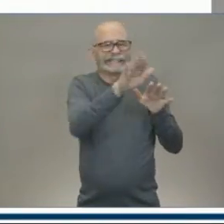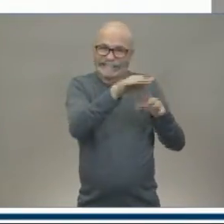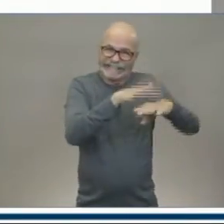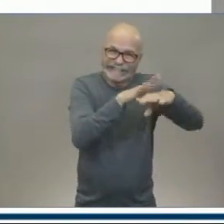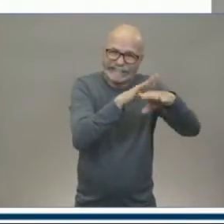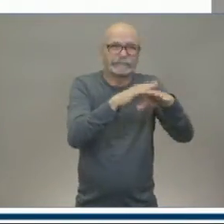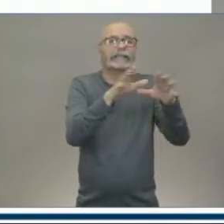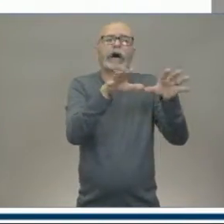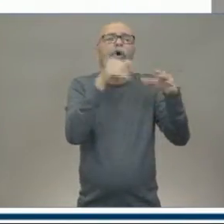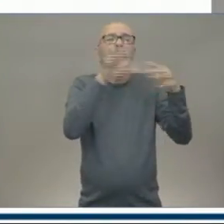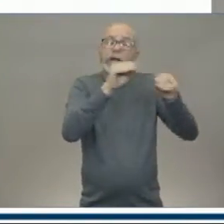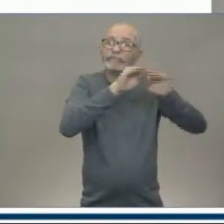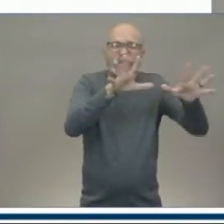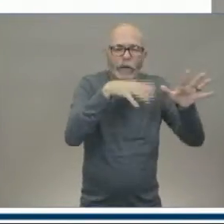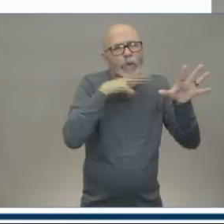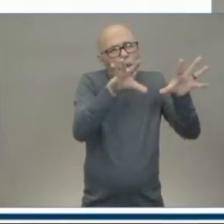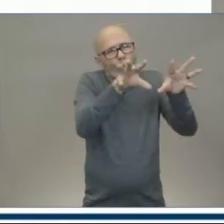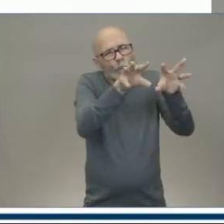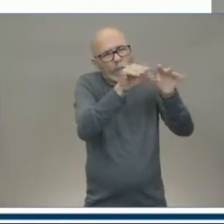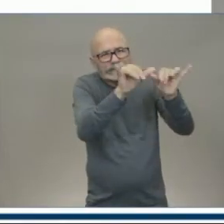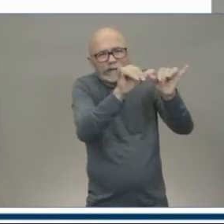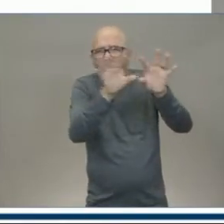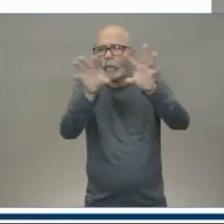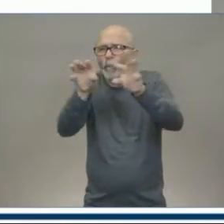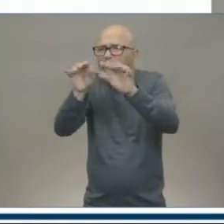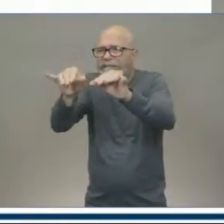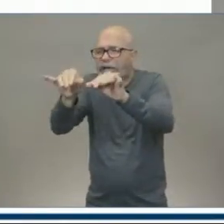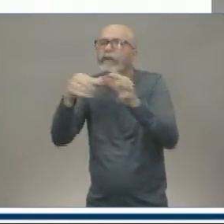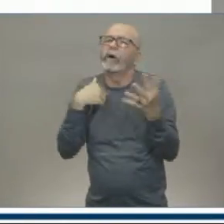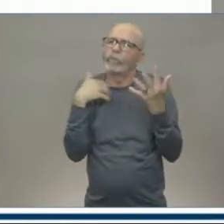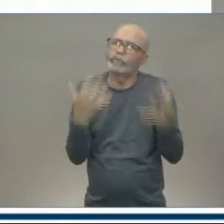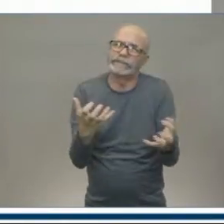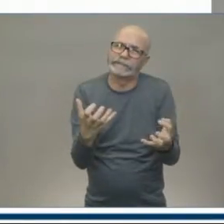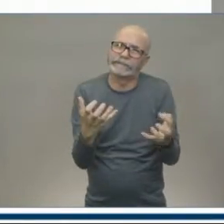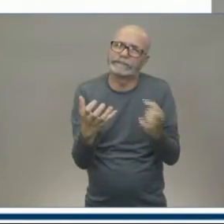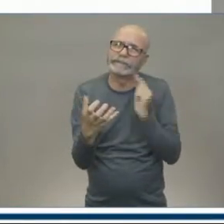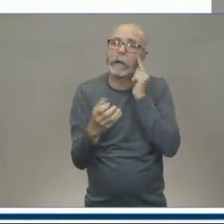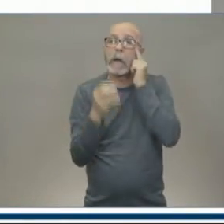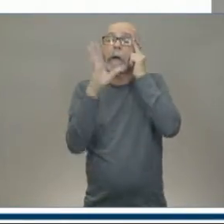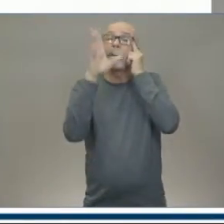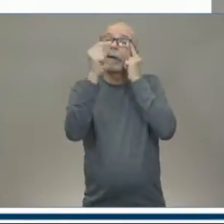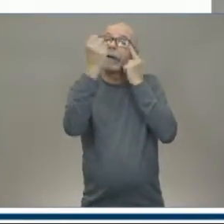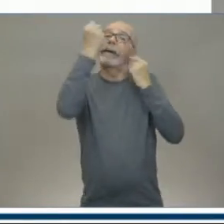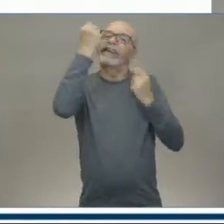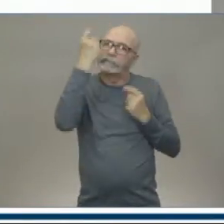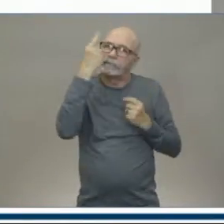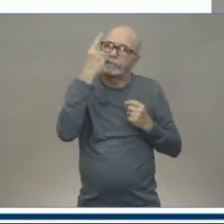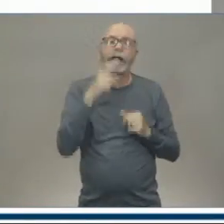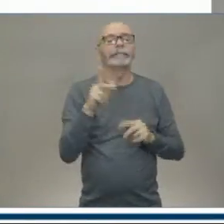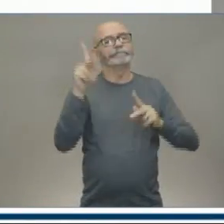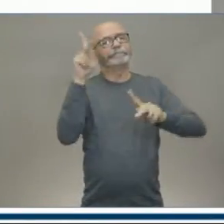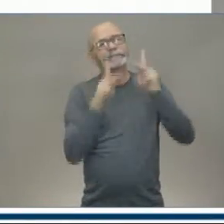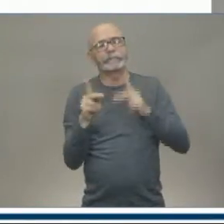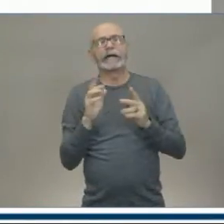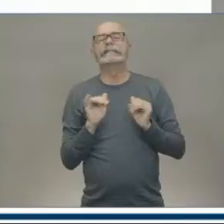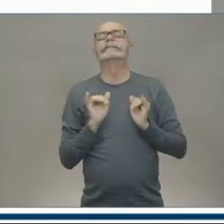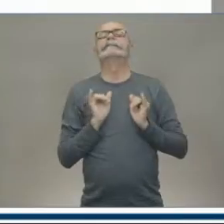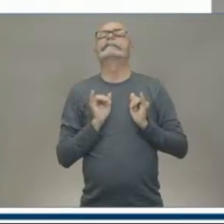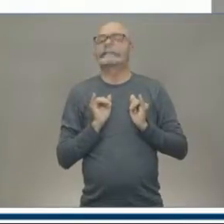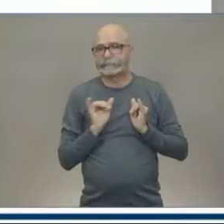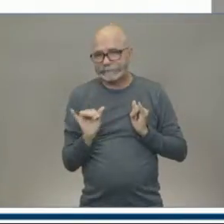ability to control the virus. It's important that all Nova Scotians understand that we need everybody to be